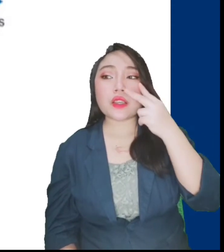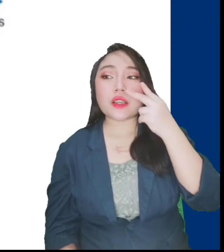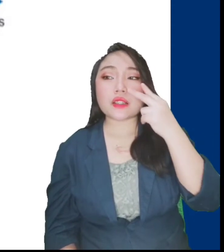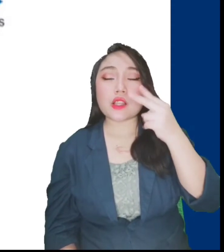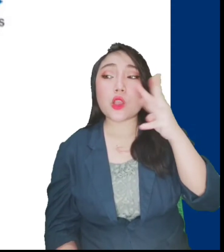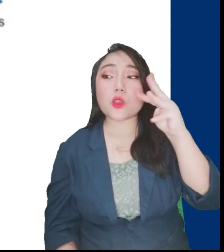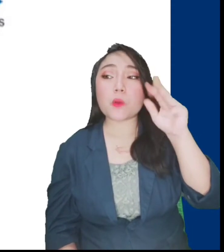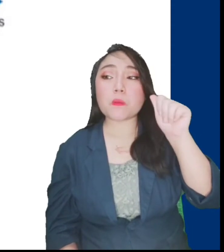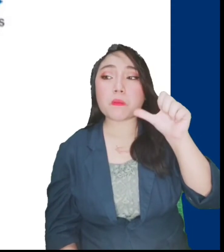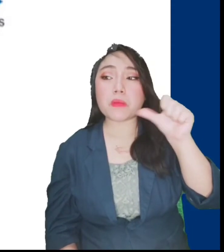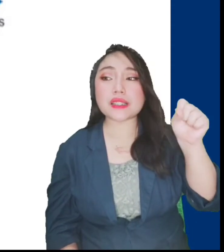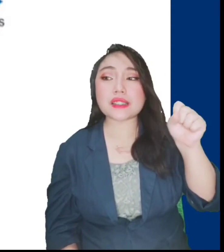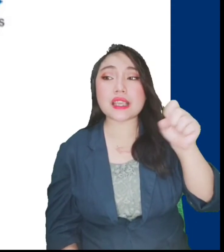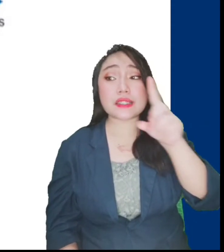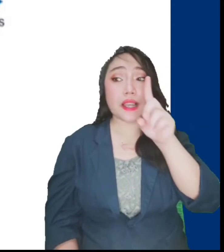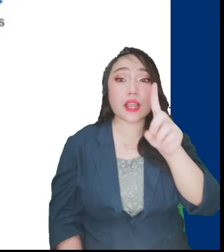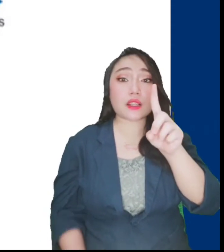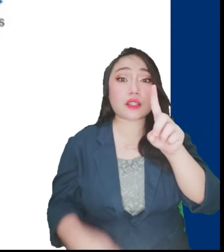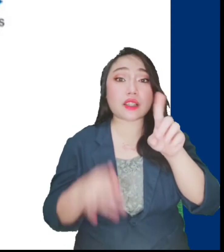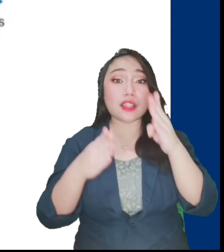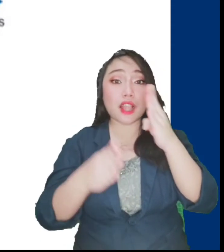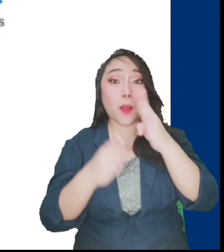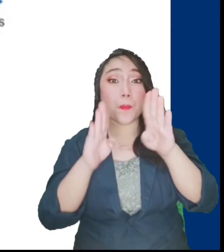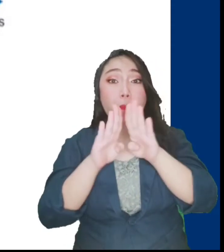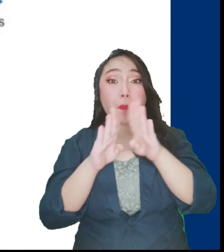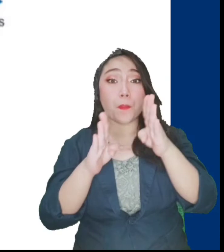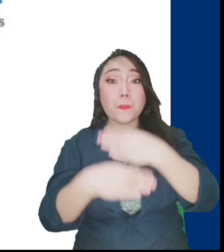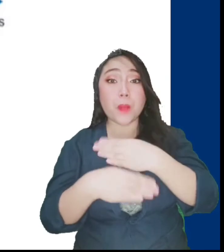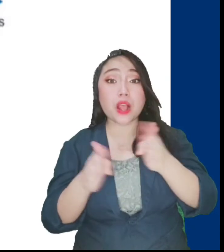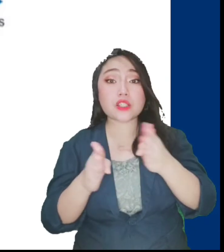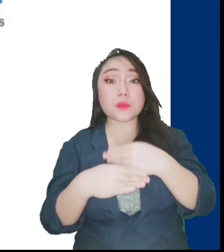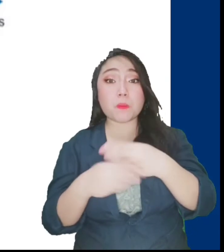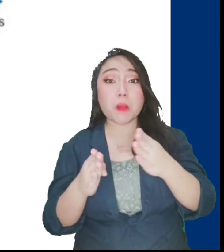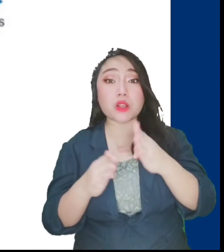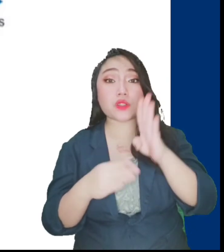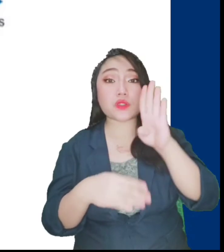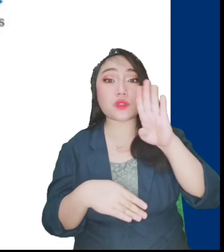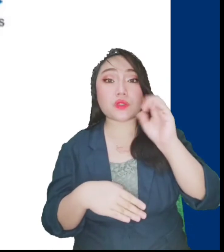the mass of the two carts.